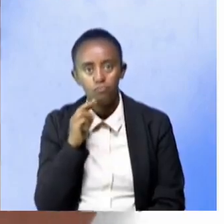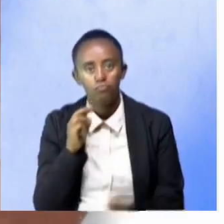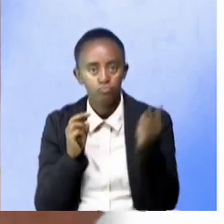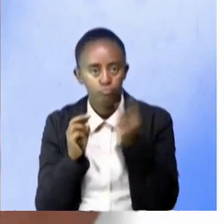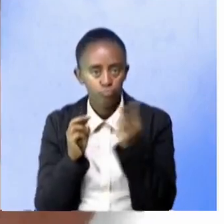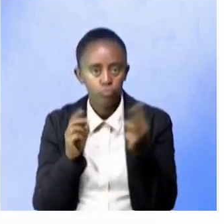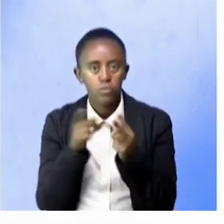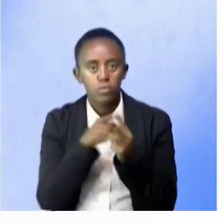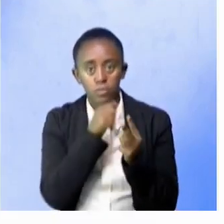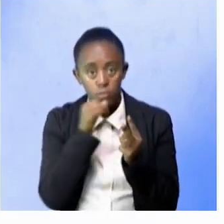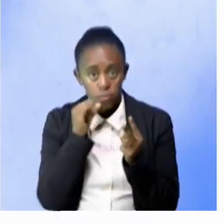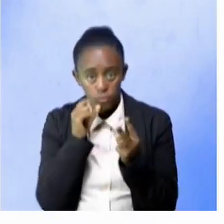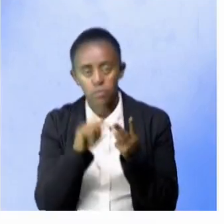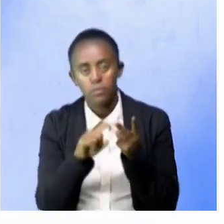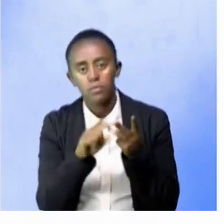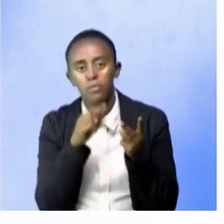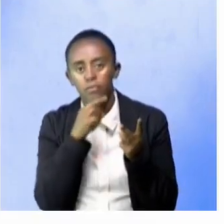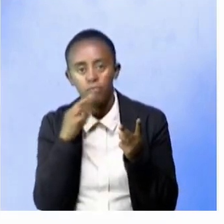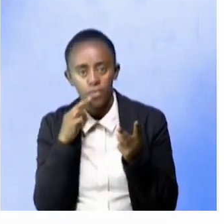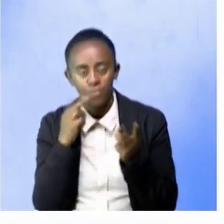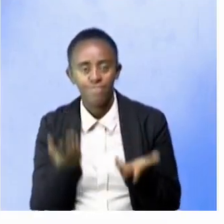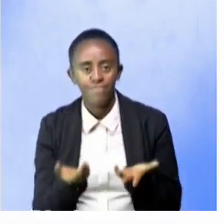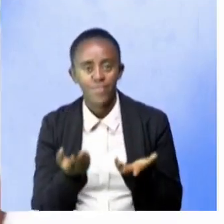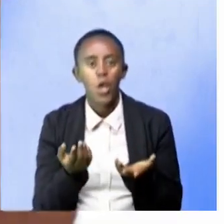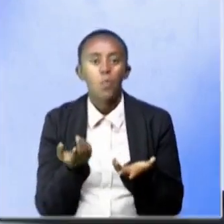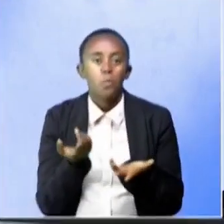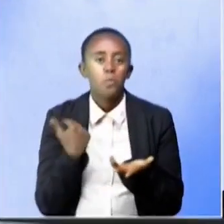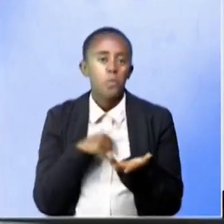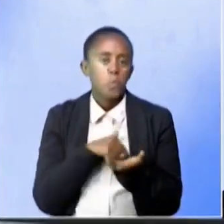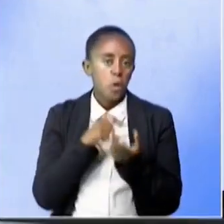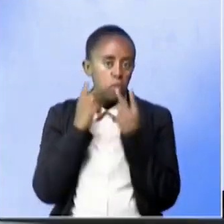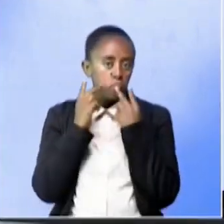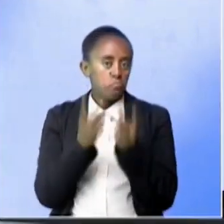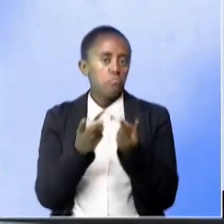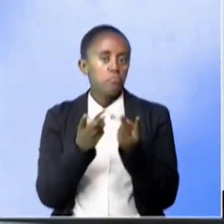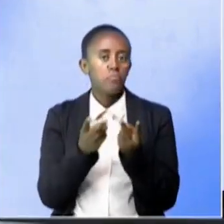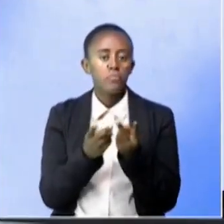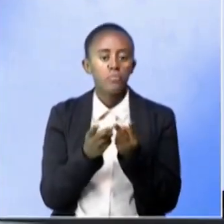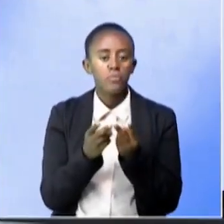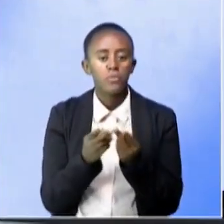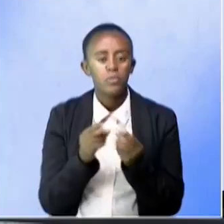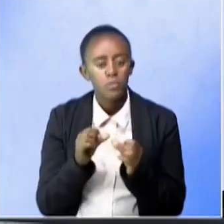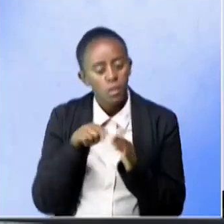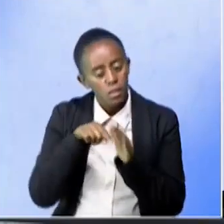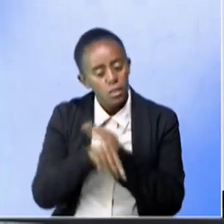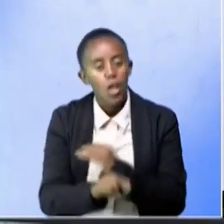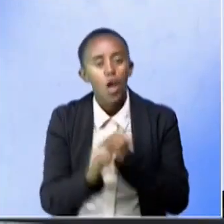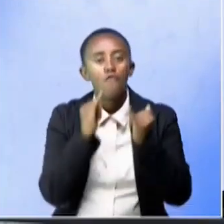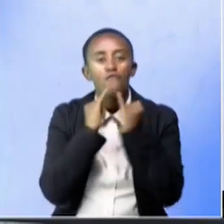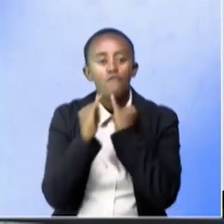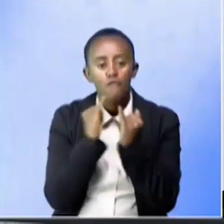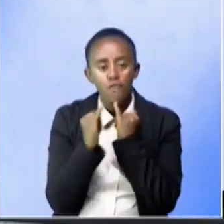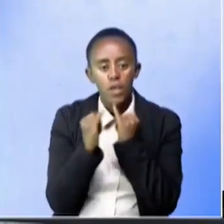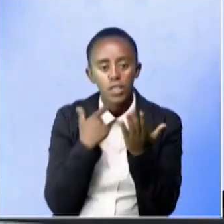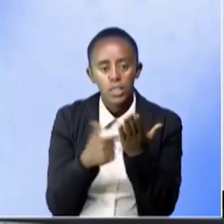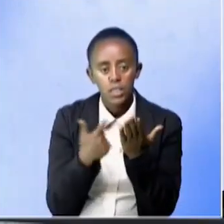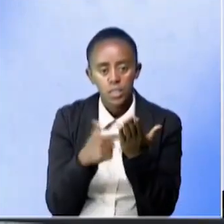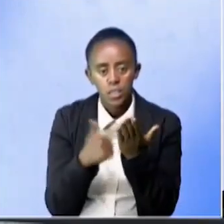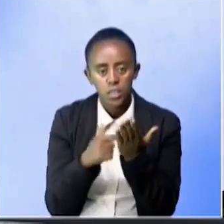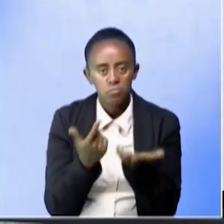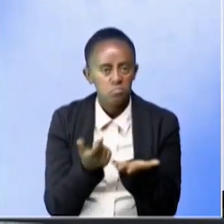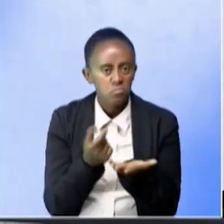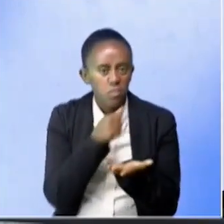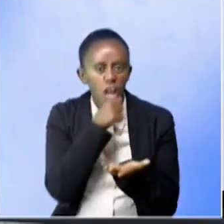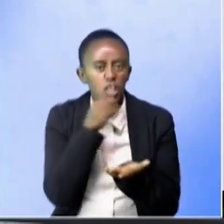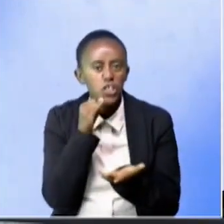Interesting. We are going to go to detailed information about this issue. Let's see what do you mean by